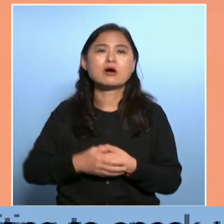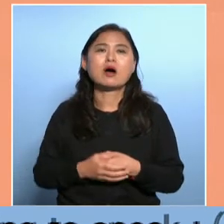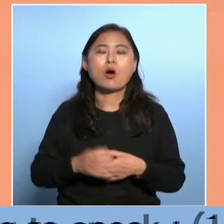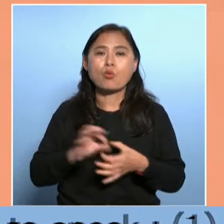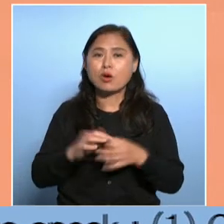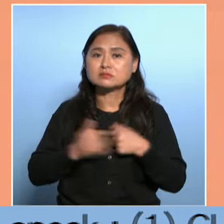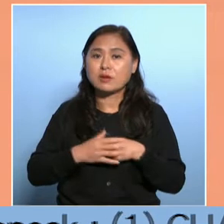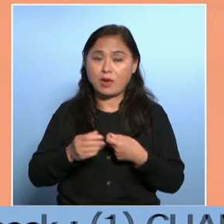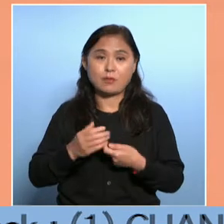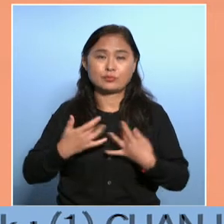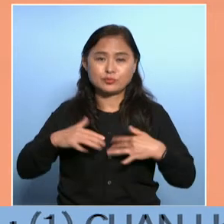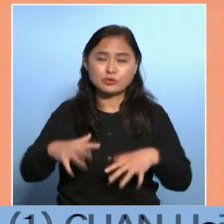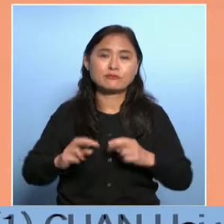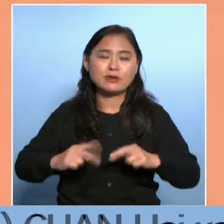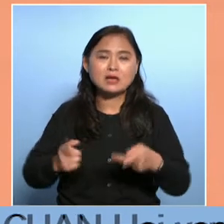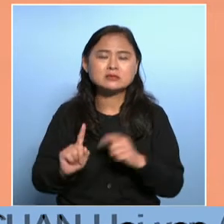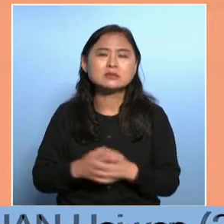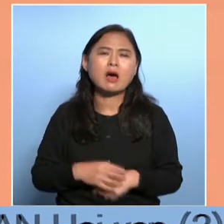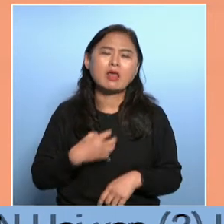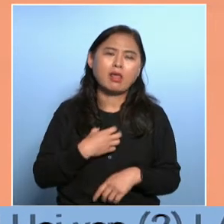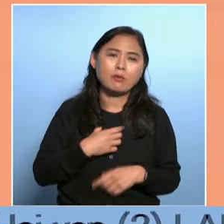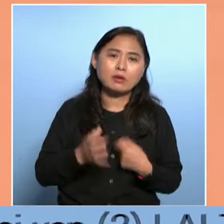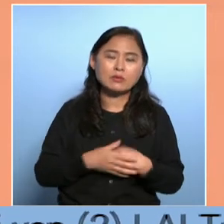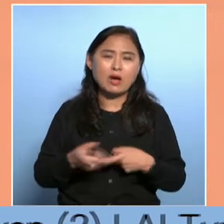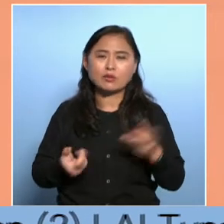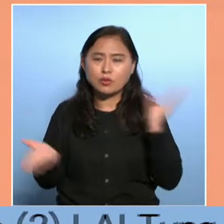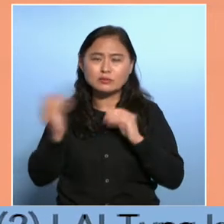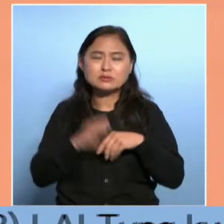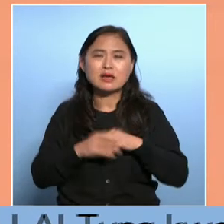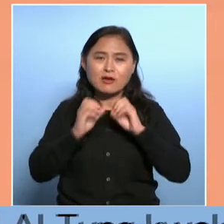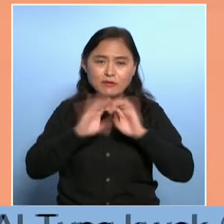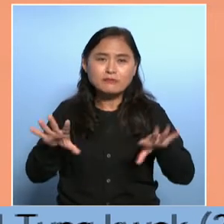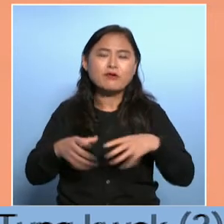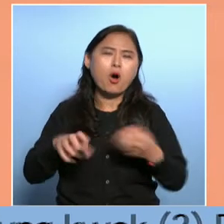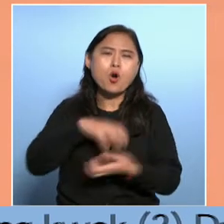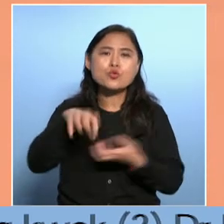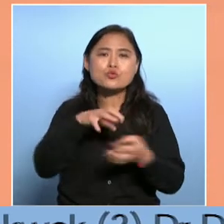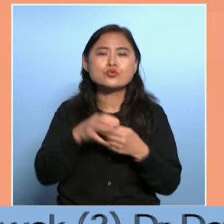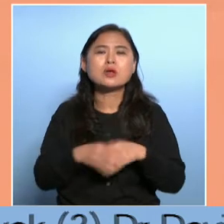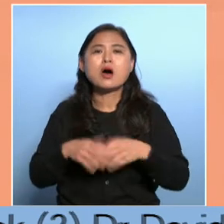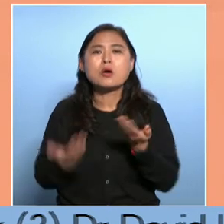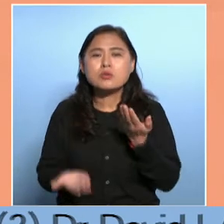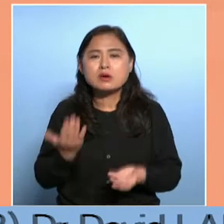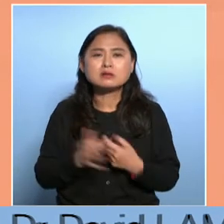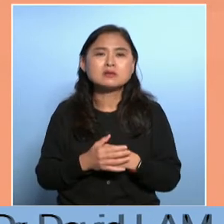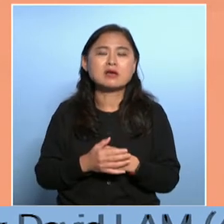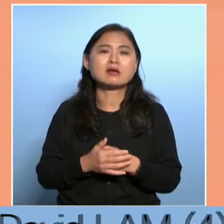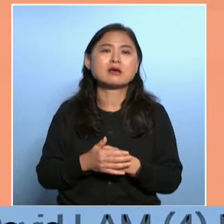vaccination services. Many people are concerned and worried because of this progression of the